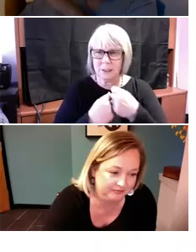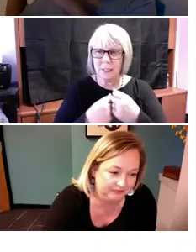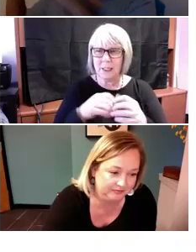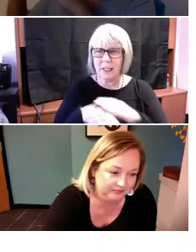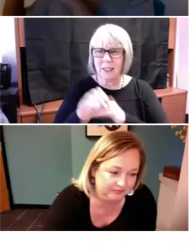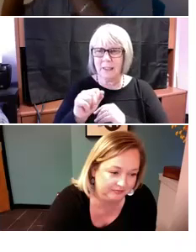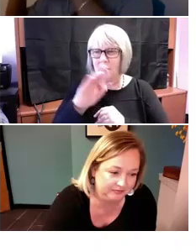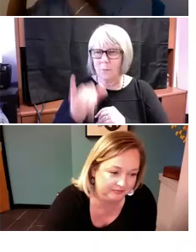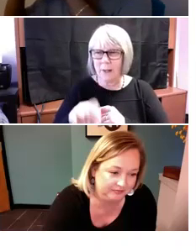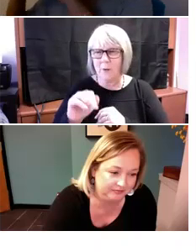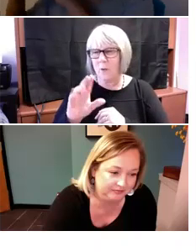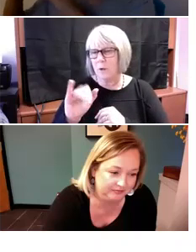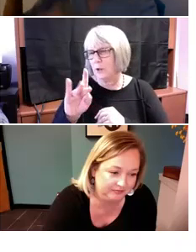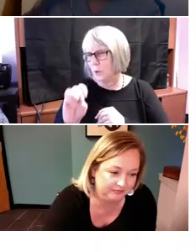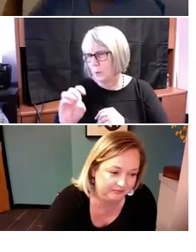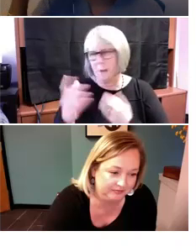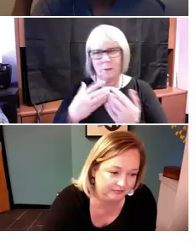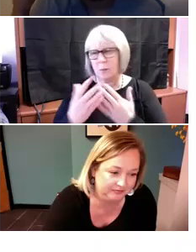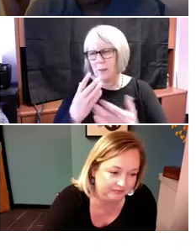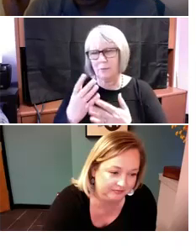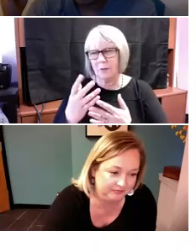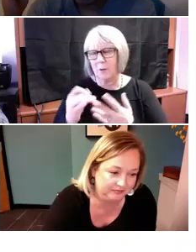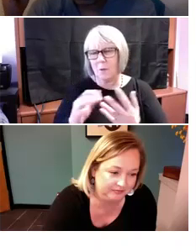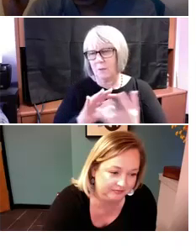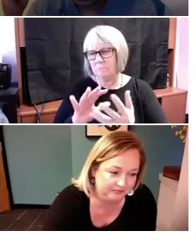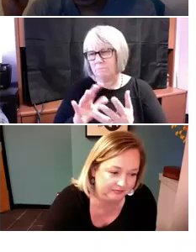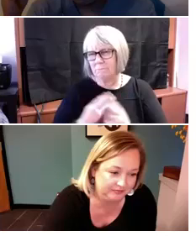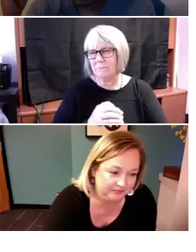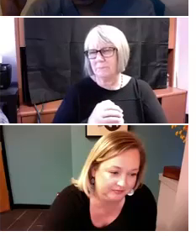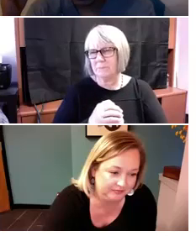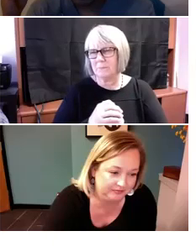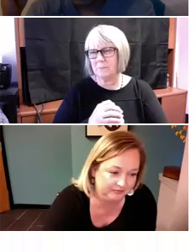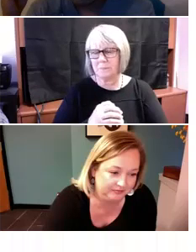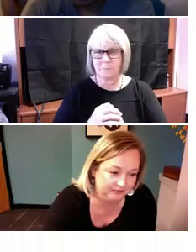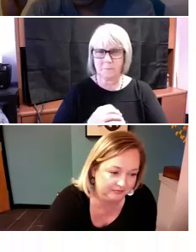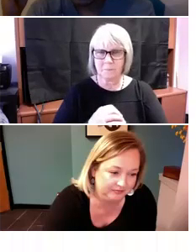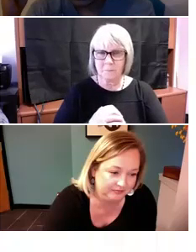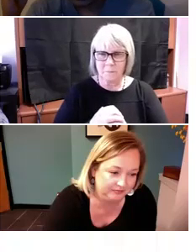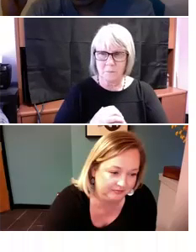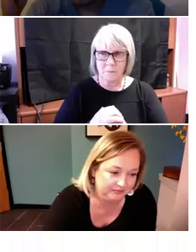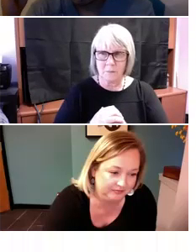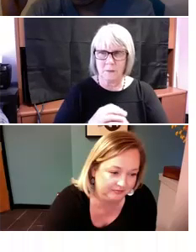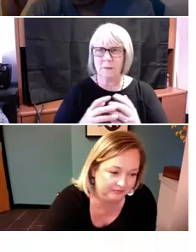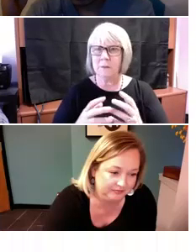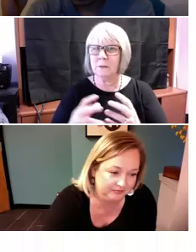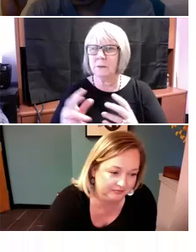matrix or a cube or whatever, or sort of in a linked list way. Do we really need an array of lists be